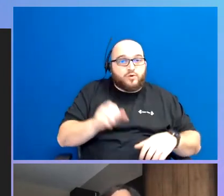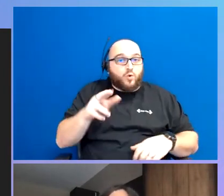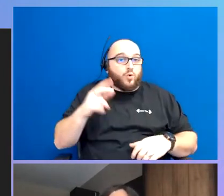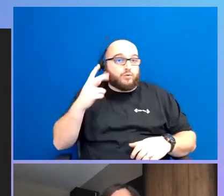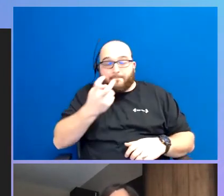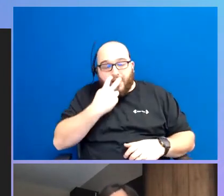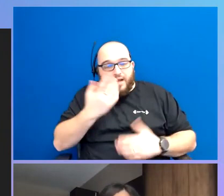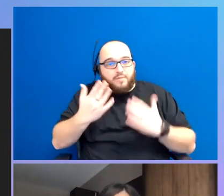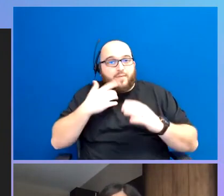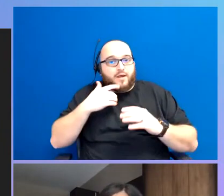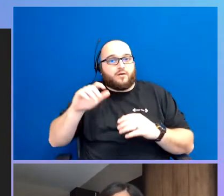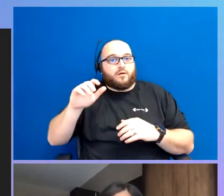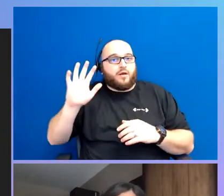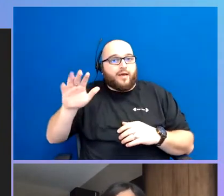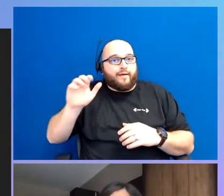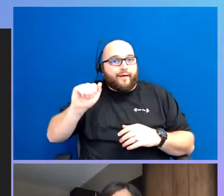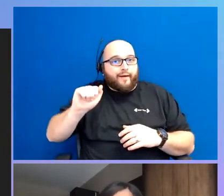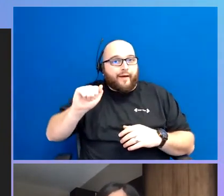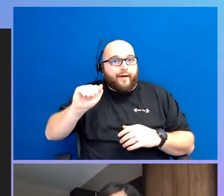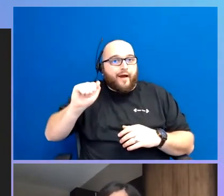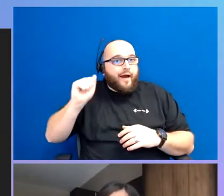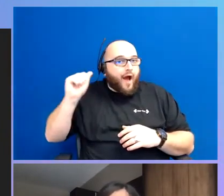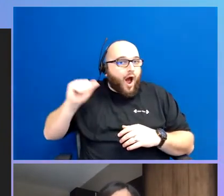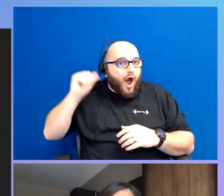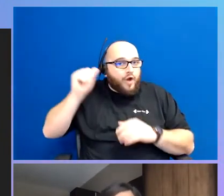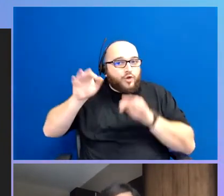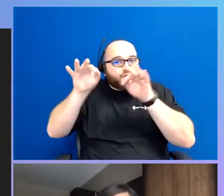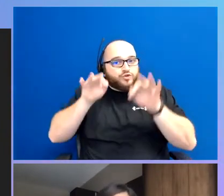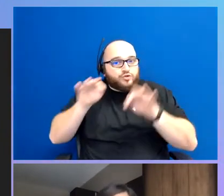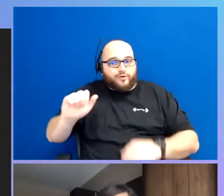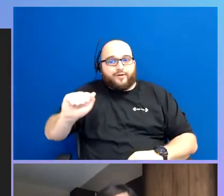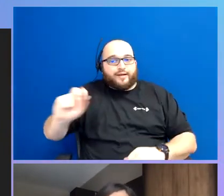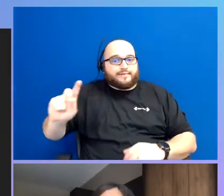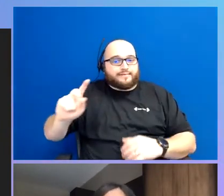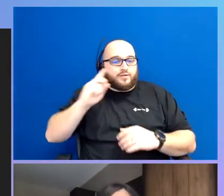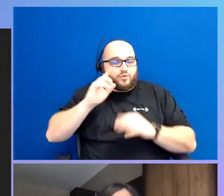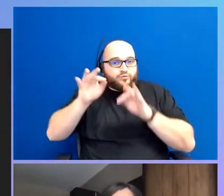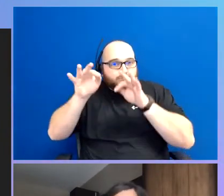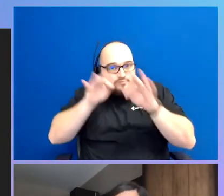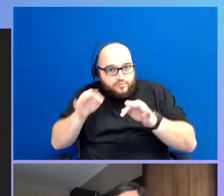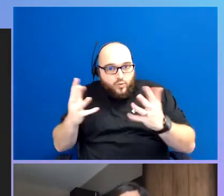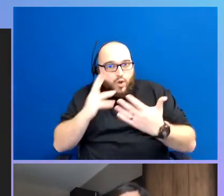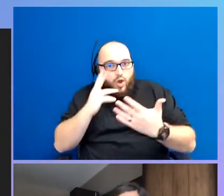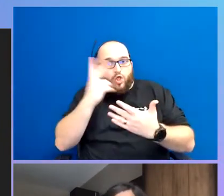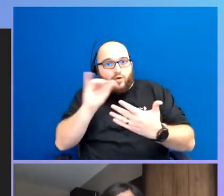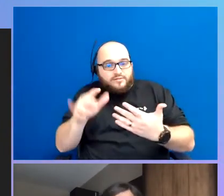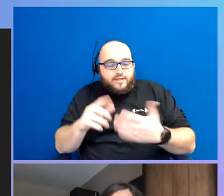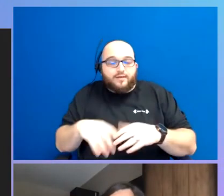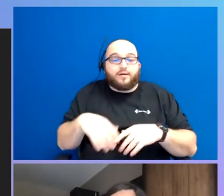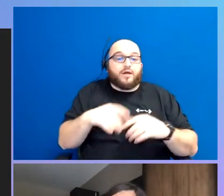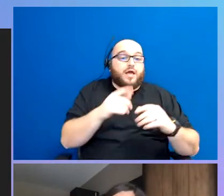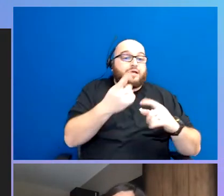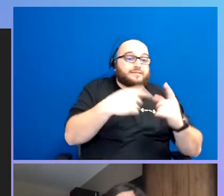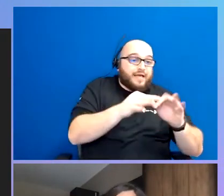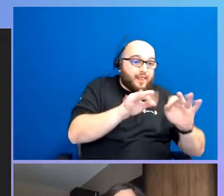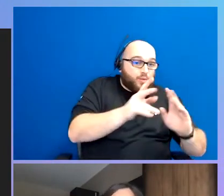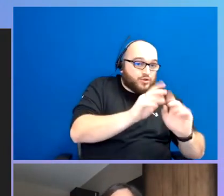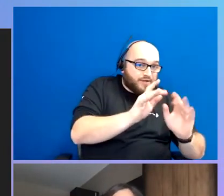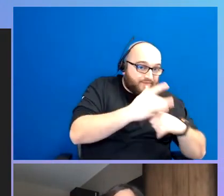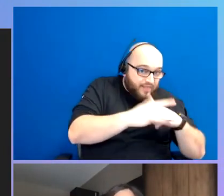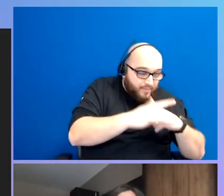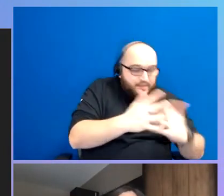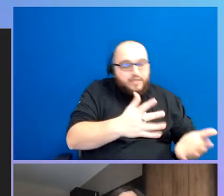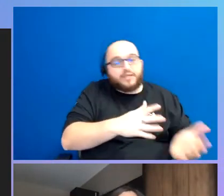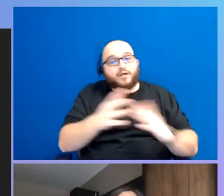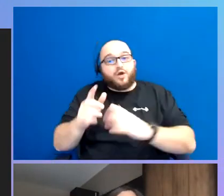or I guess audio description, as you call it in the rest of the world, availability of sign language, availability of transcripts. All